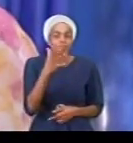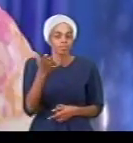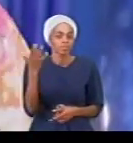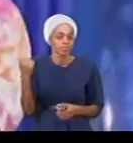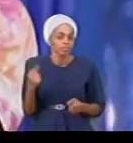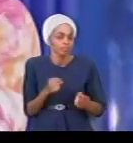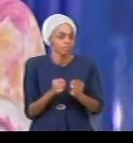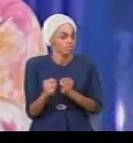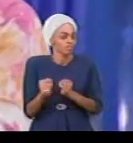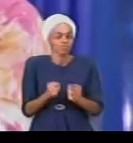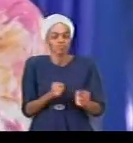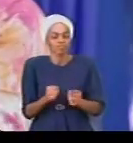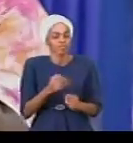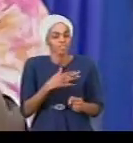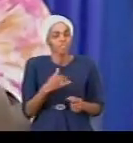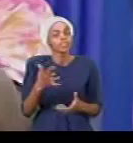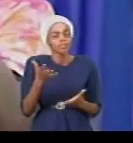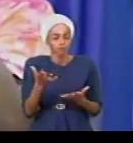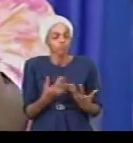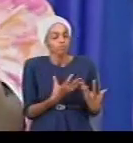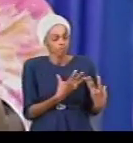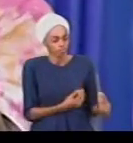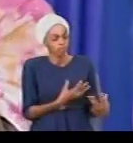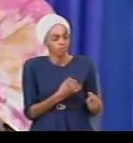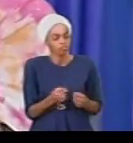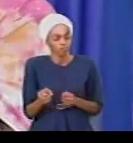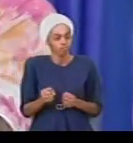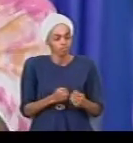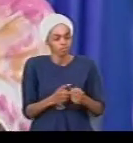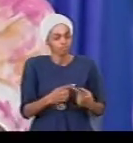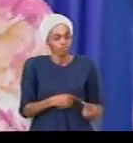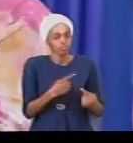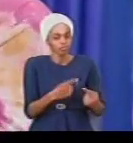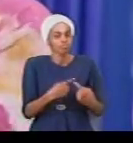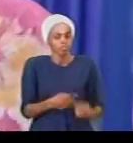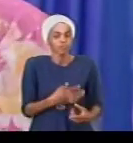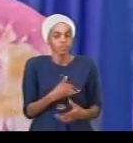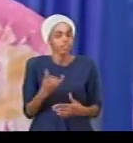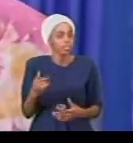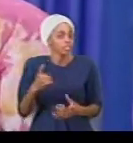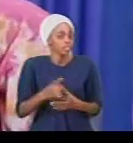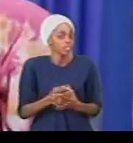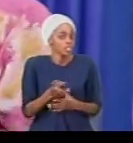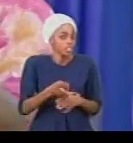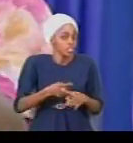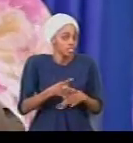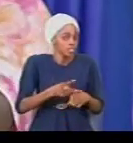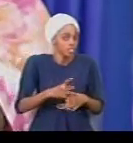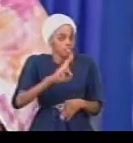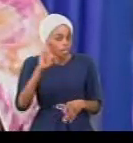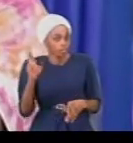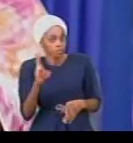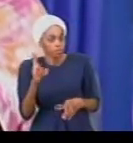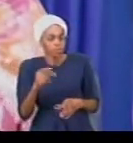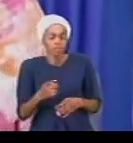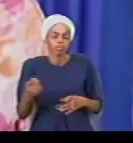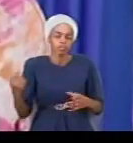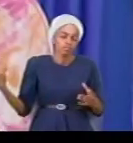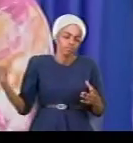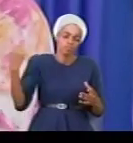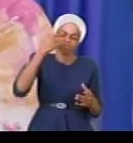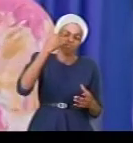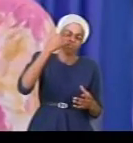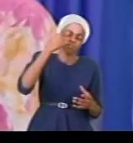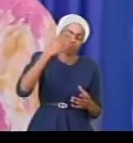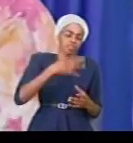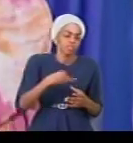those eat me in my face and I cannot open the eyes again the ice was not red the academy to the hospital late now I can open the eyes but